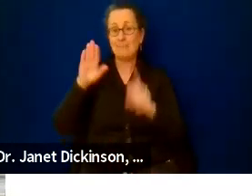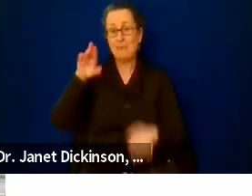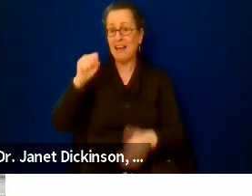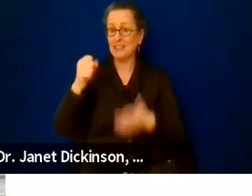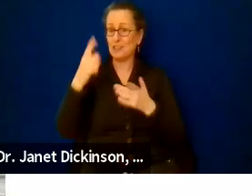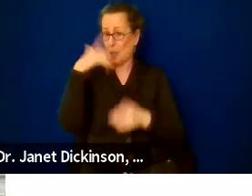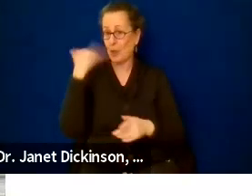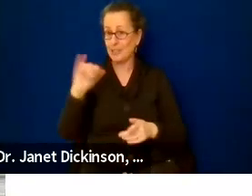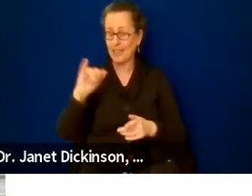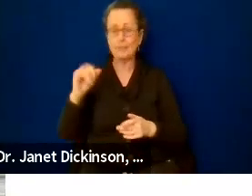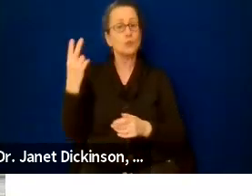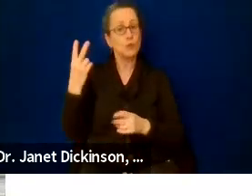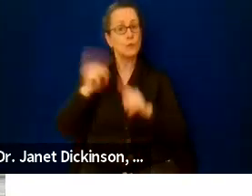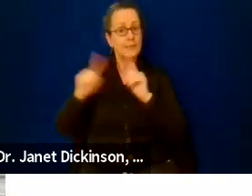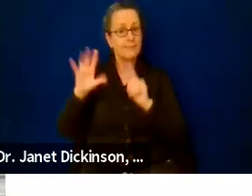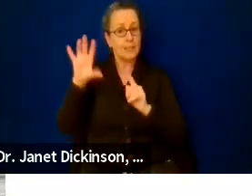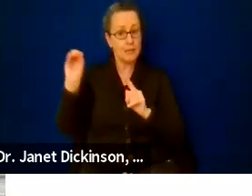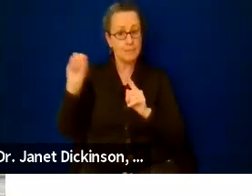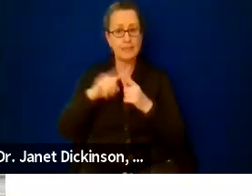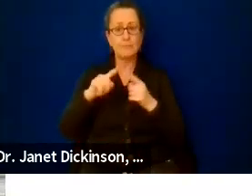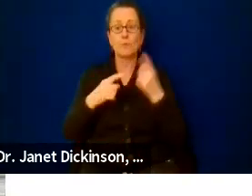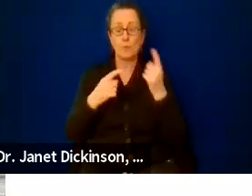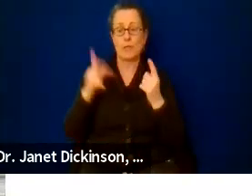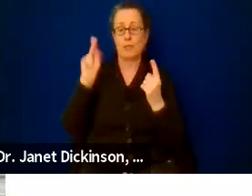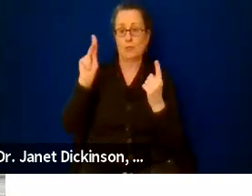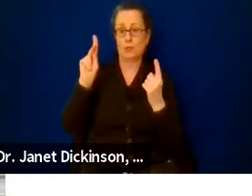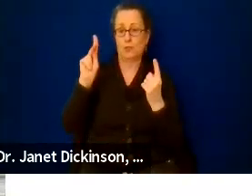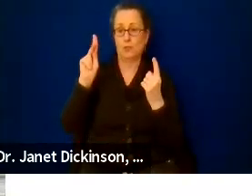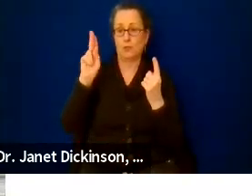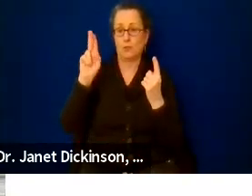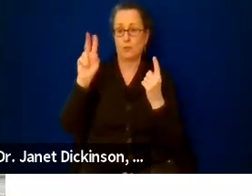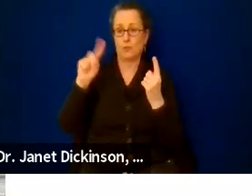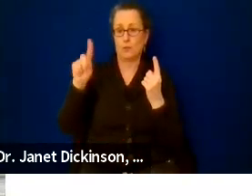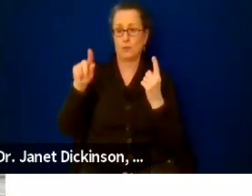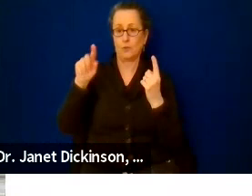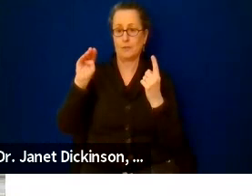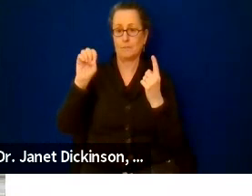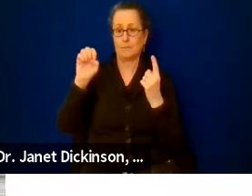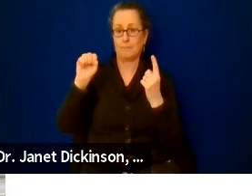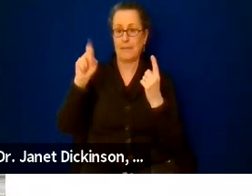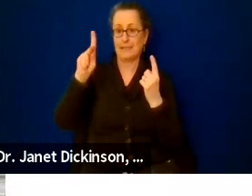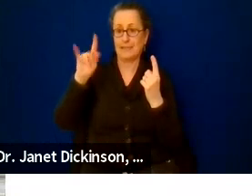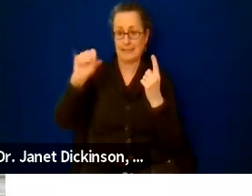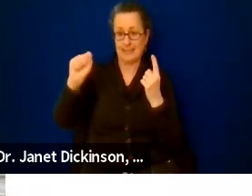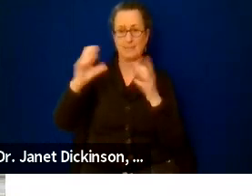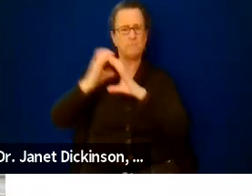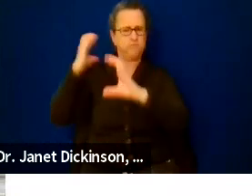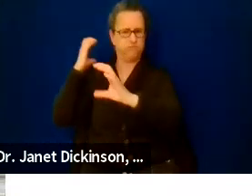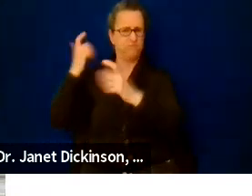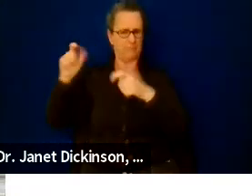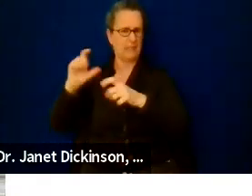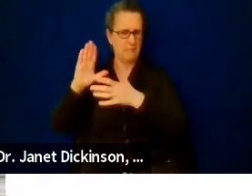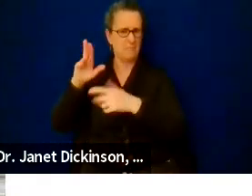We have 2 vendors, Kuzmeskis, who does our regular education transportation, and then we have our own buses and drivers